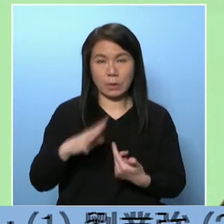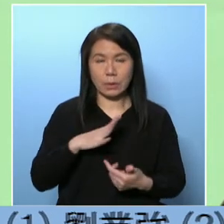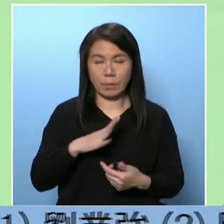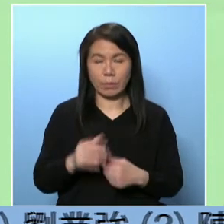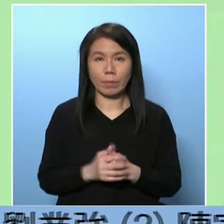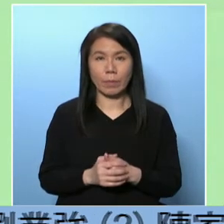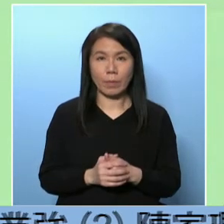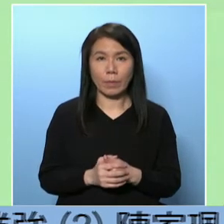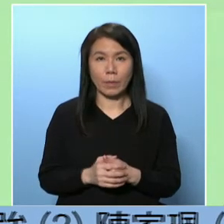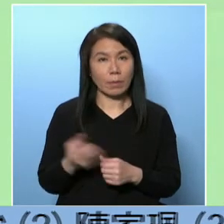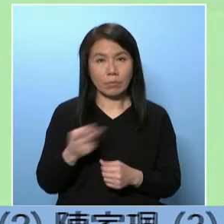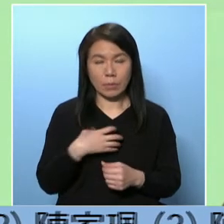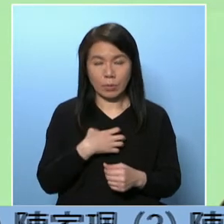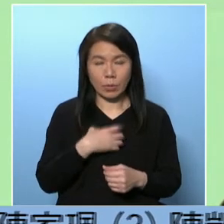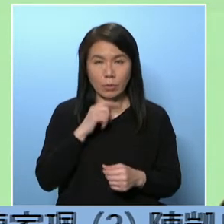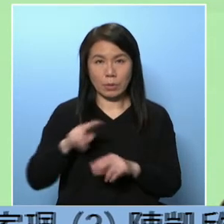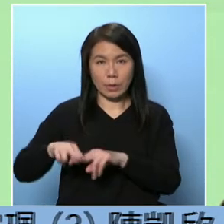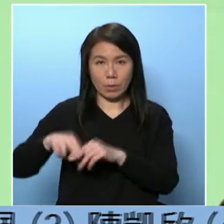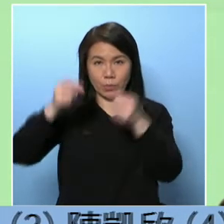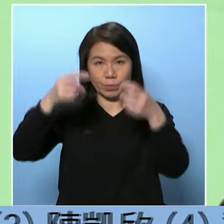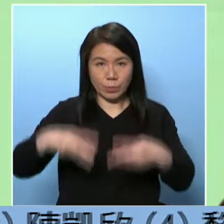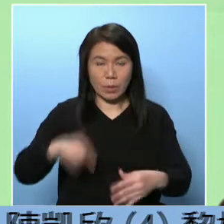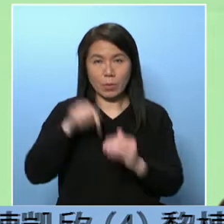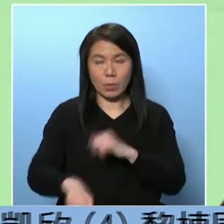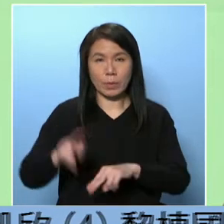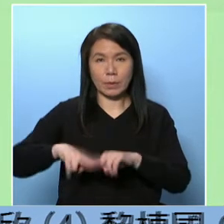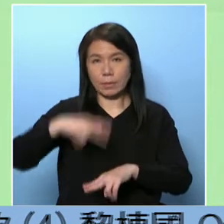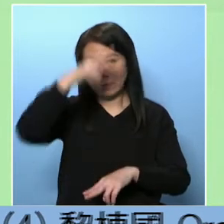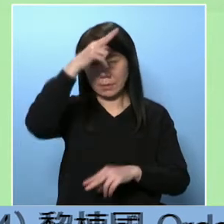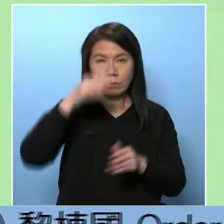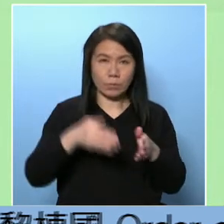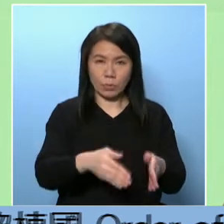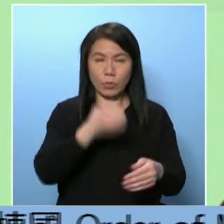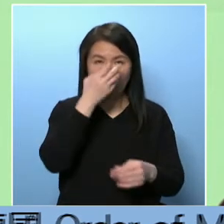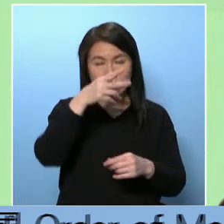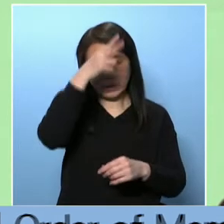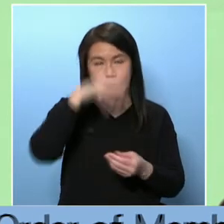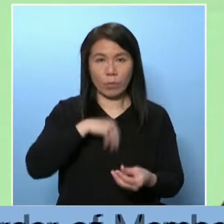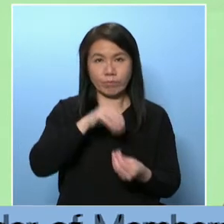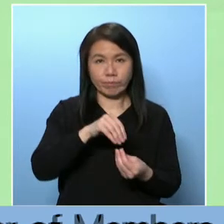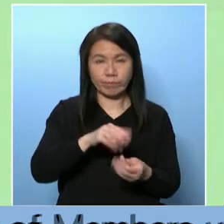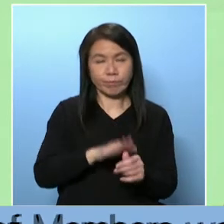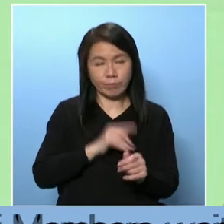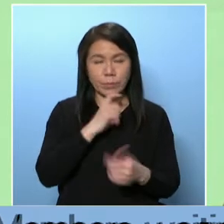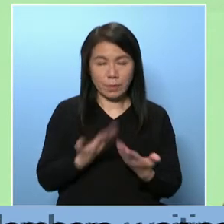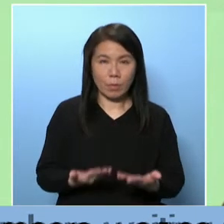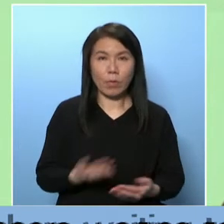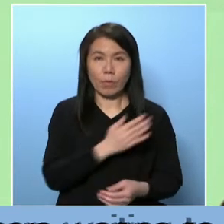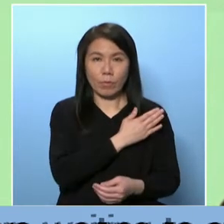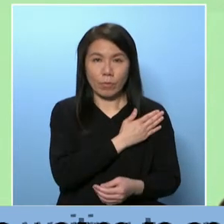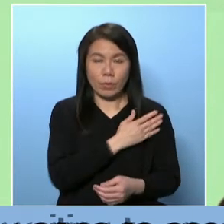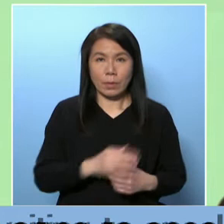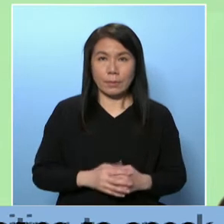to the mainland and demonstrated under one country, two system, the central government's care concern of